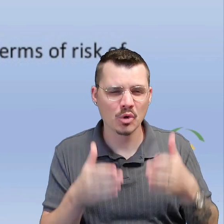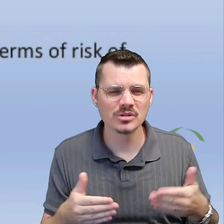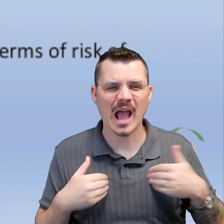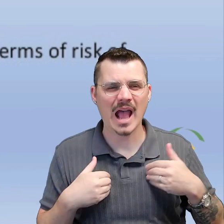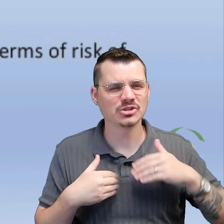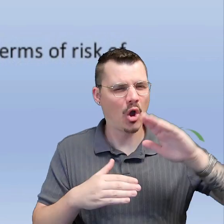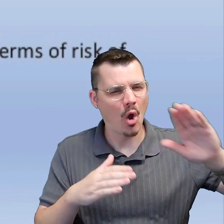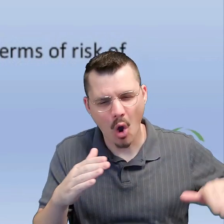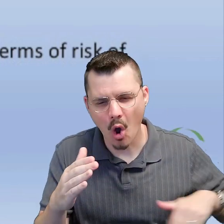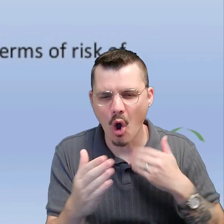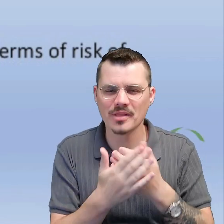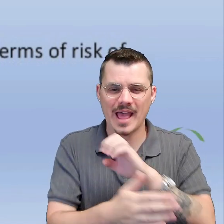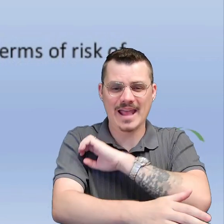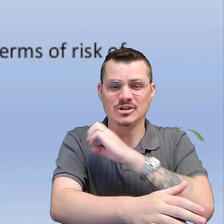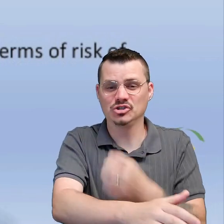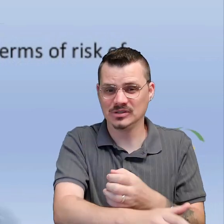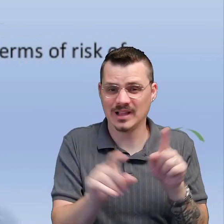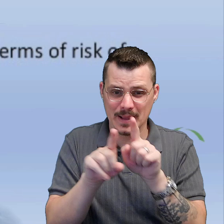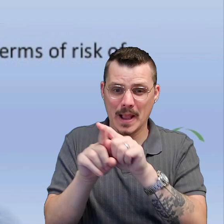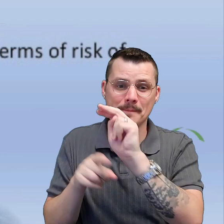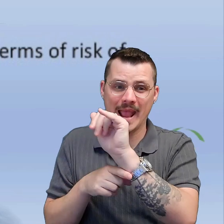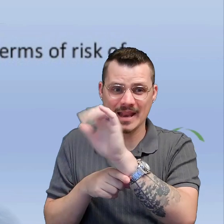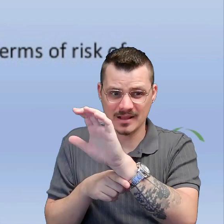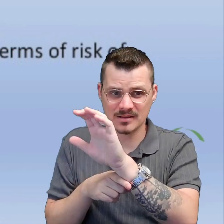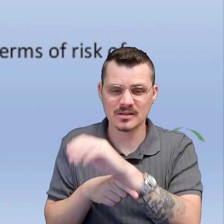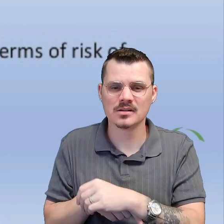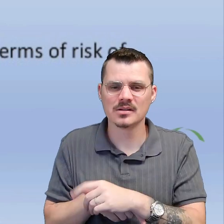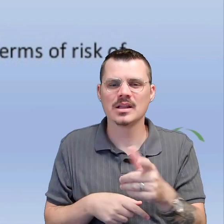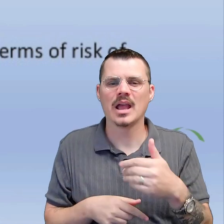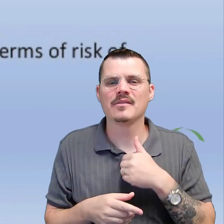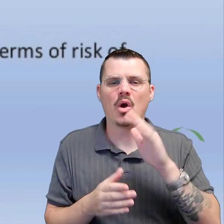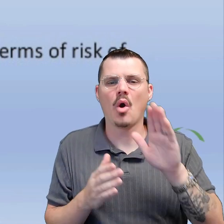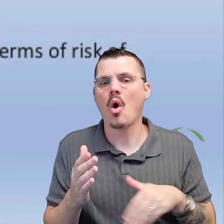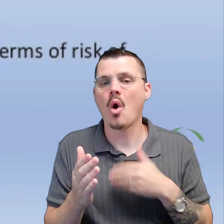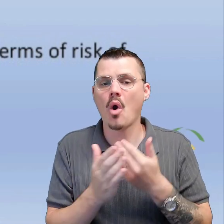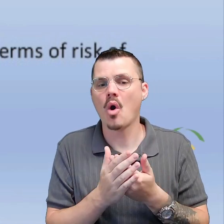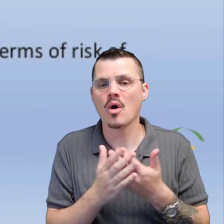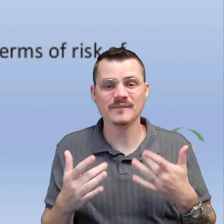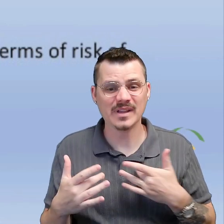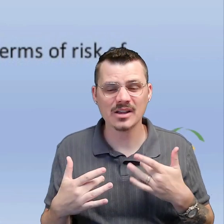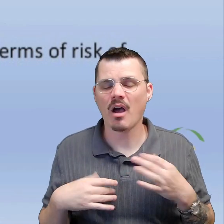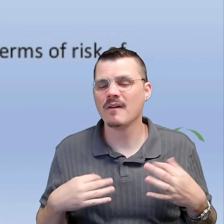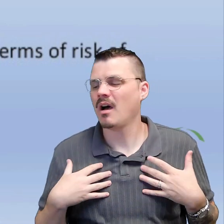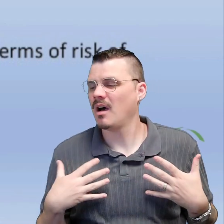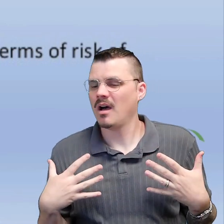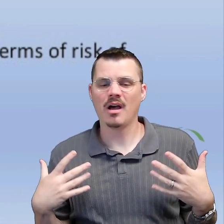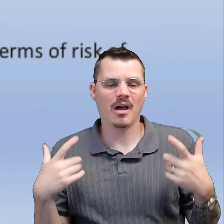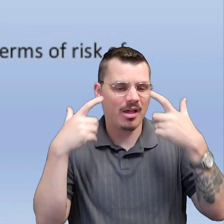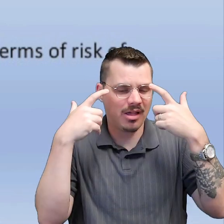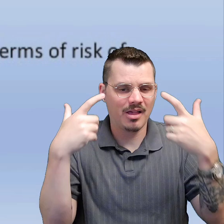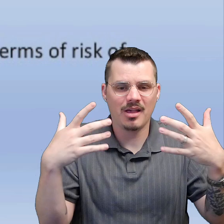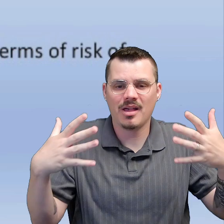all the energy of a manic phase. They have all the feelings of